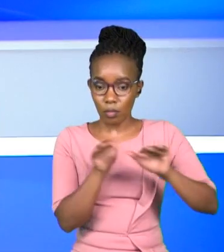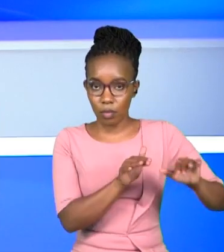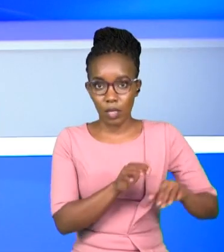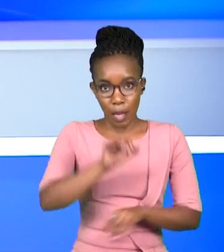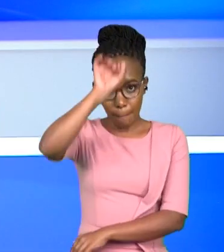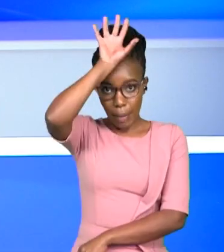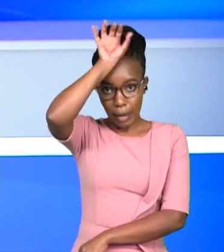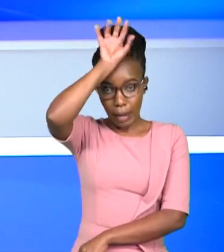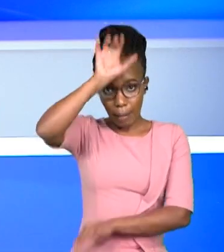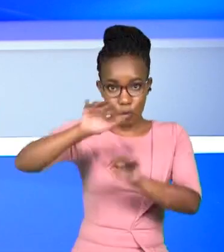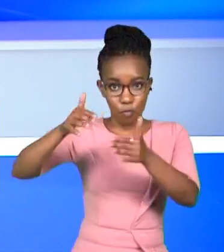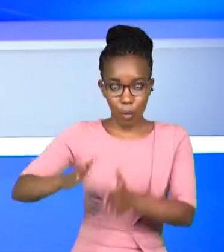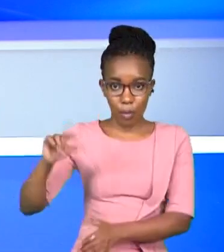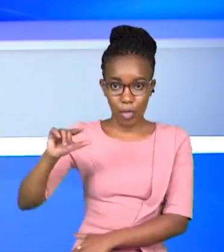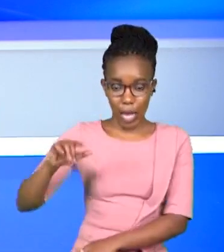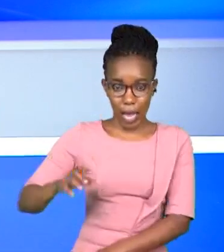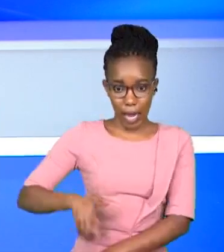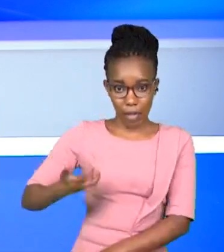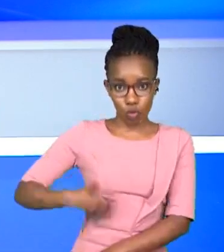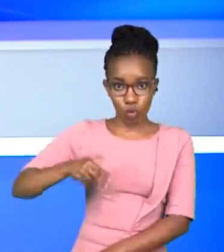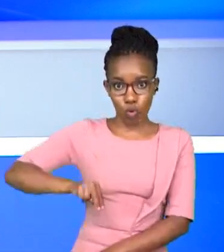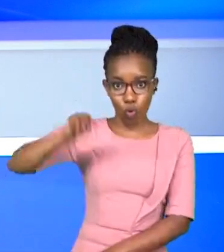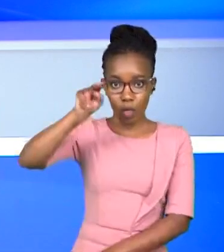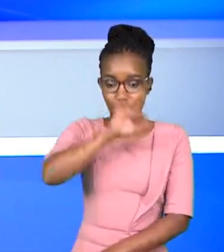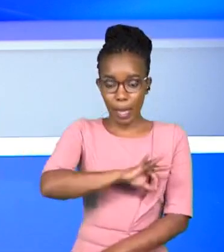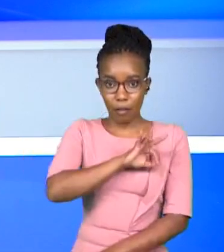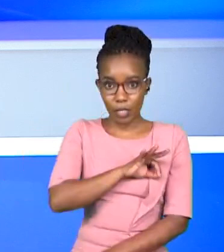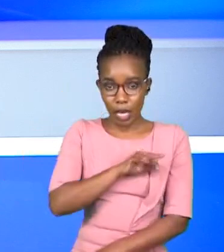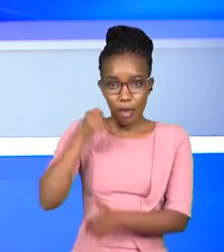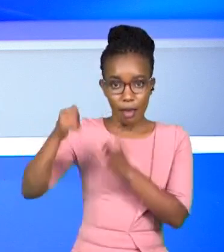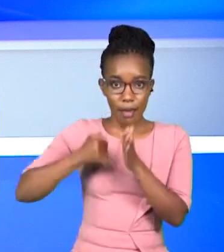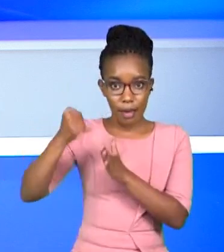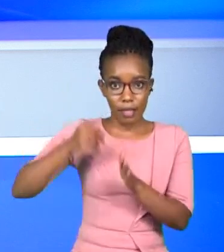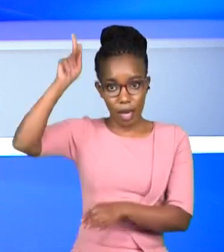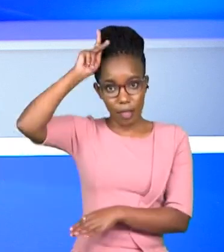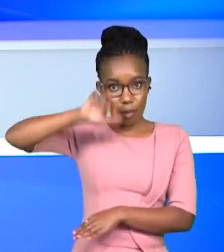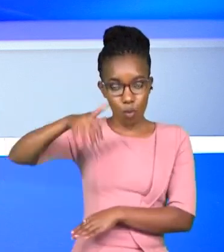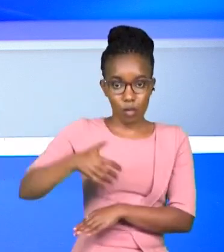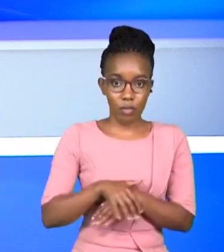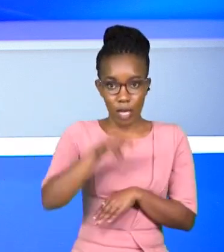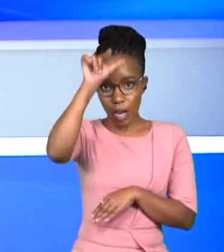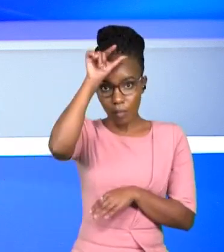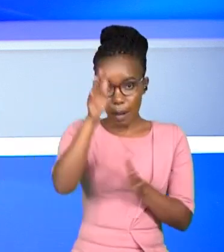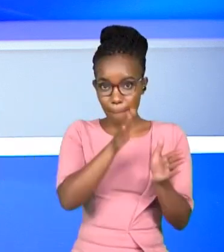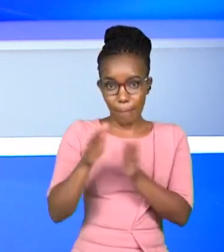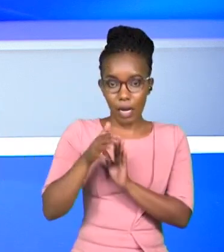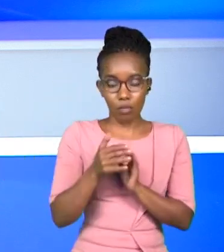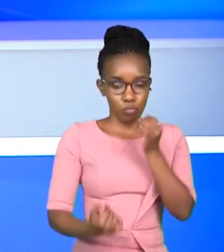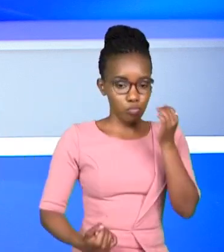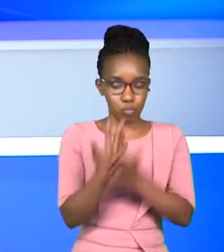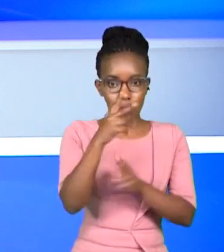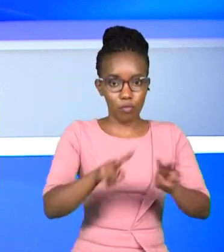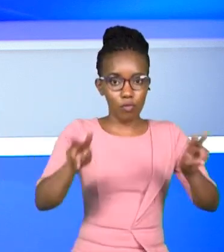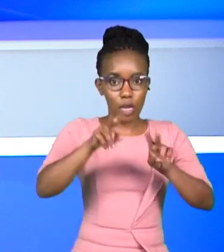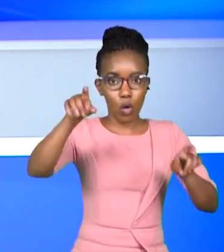Pineapple farmers in Gatundu, North Sub County are set to benefit from a processing plant as the Kiambu County government plans to set up in the area for value